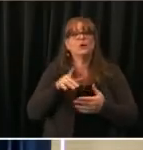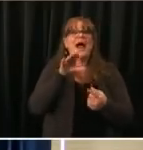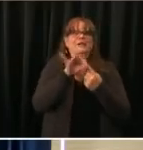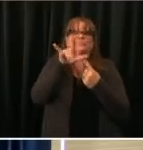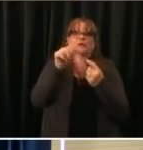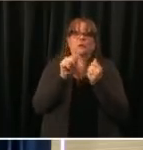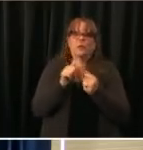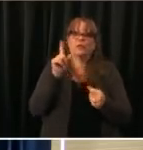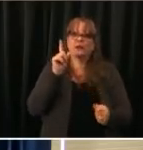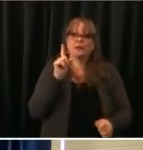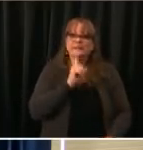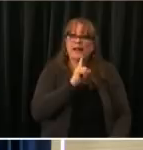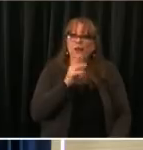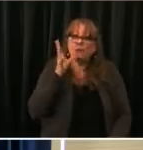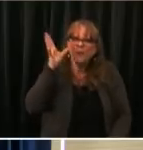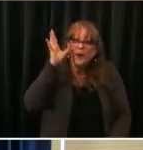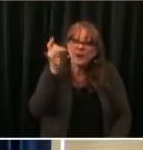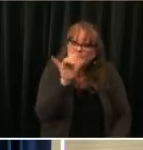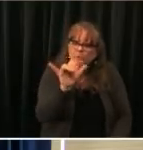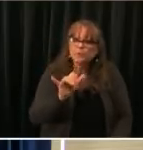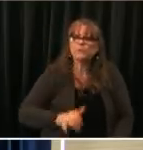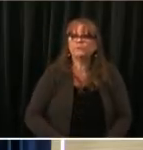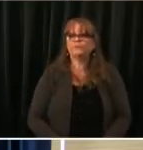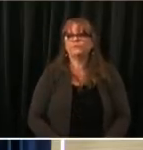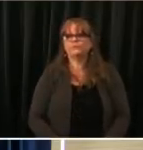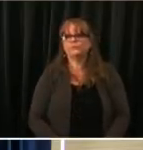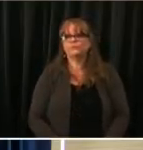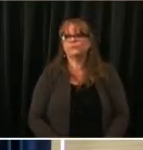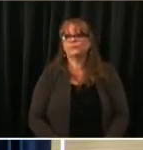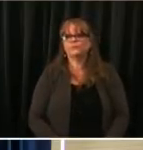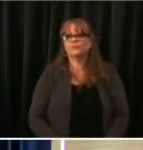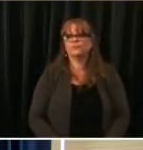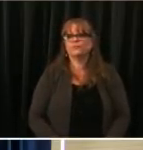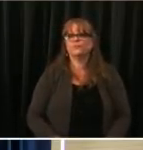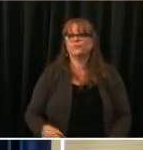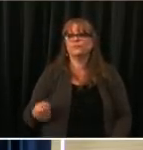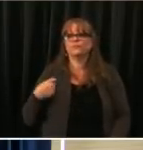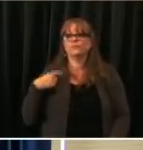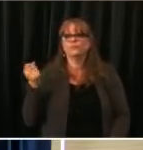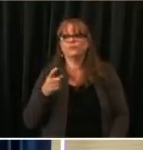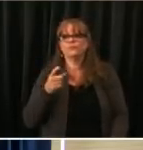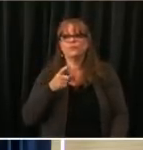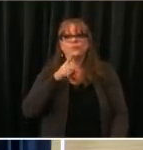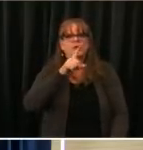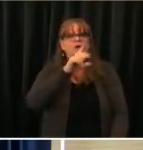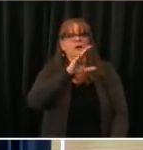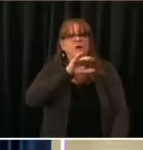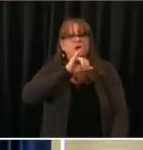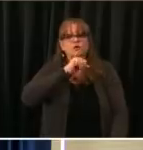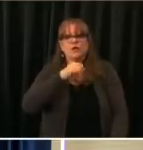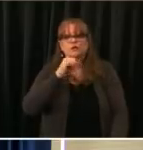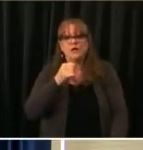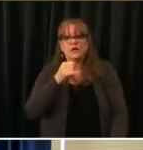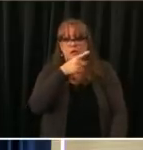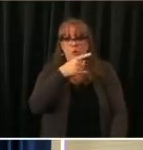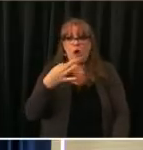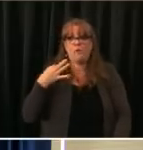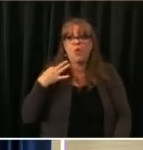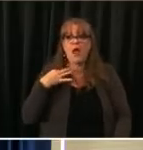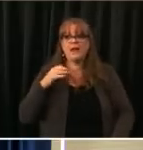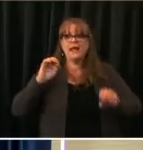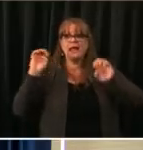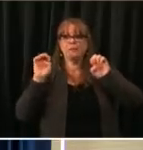Governor Jalisa Rosari with 9 News. With Johnson & Johnson announcing they plan to apply for emergency use as soon as next week, what would a third vaccine mean